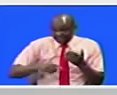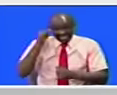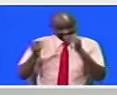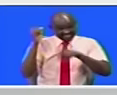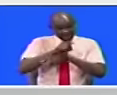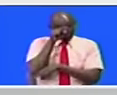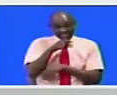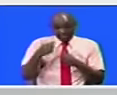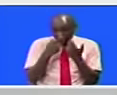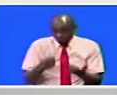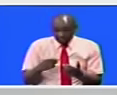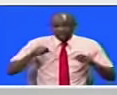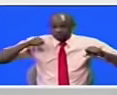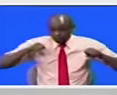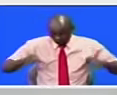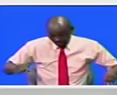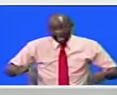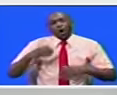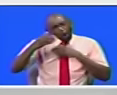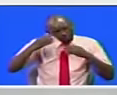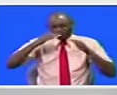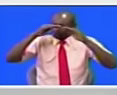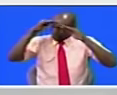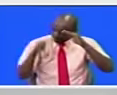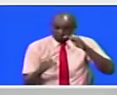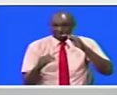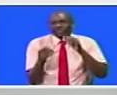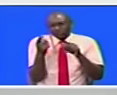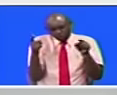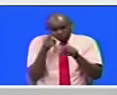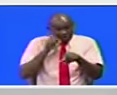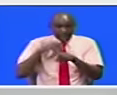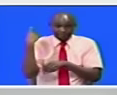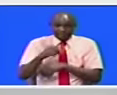season as Sofapaka survived relegation by a whisker after thrashing Thika